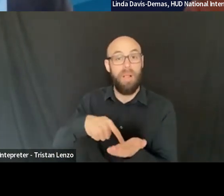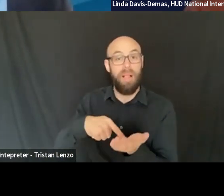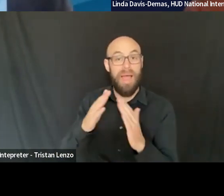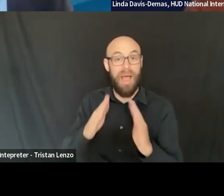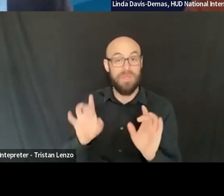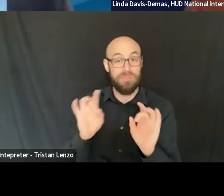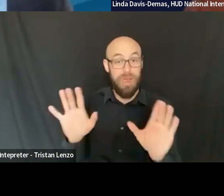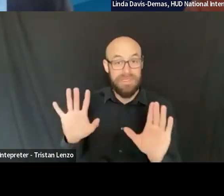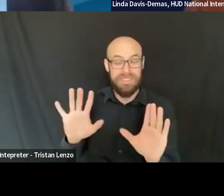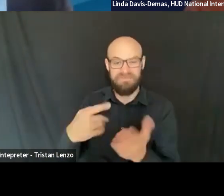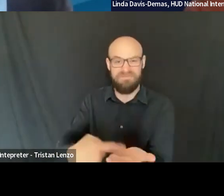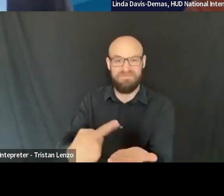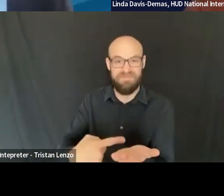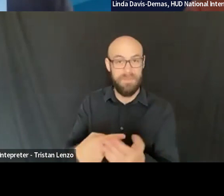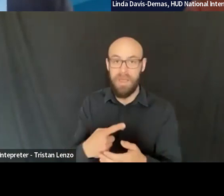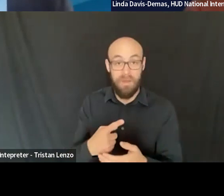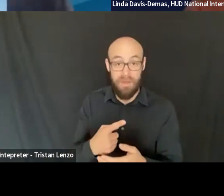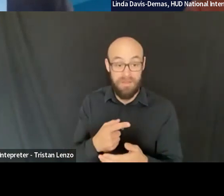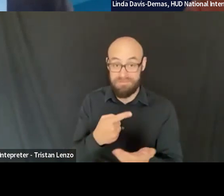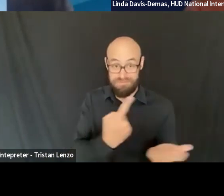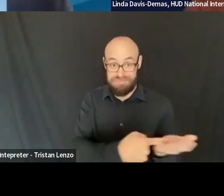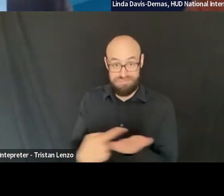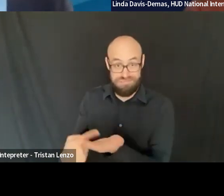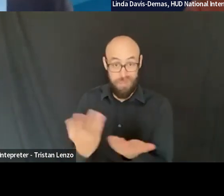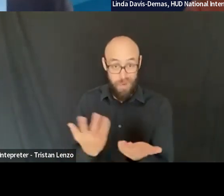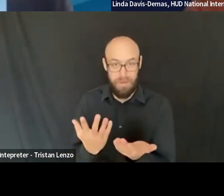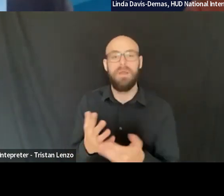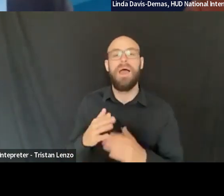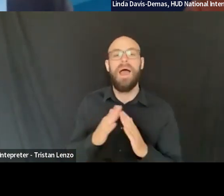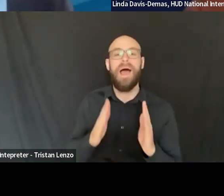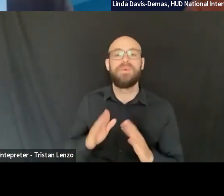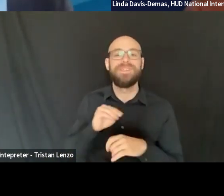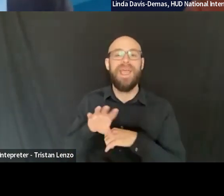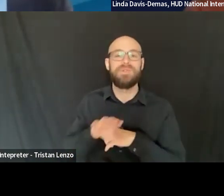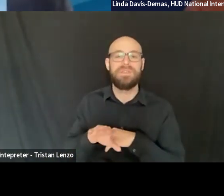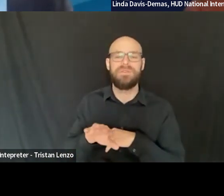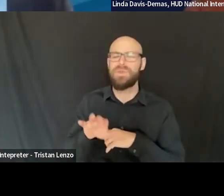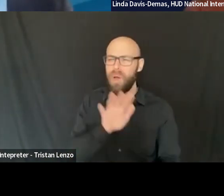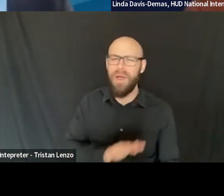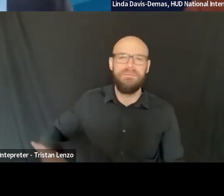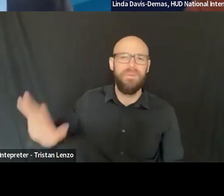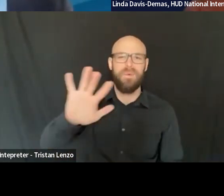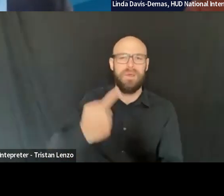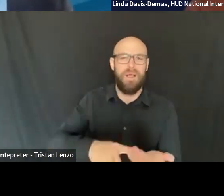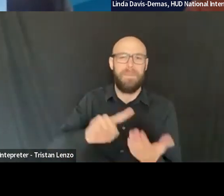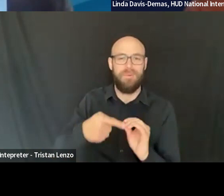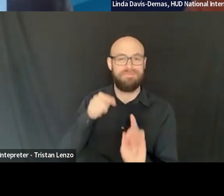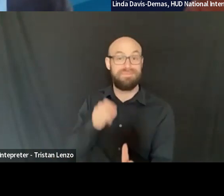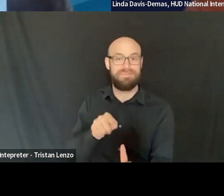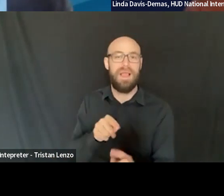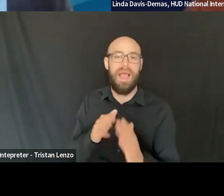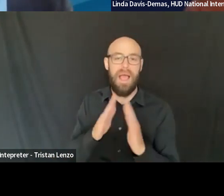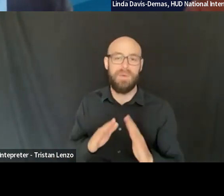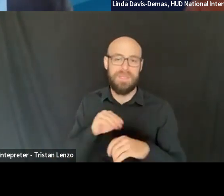crisis. So housing counseling is in there and is part of every conversation. And I think that has a lot to